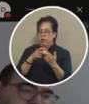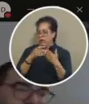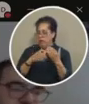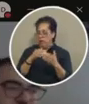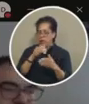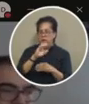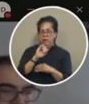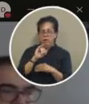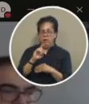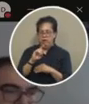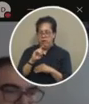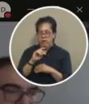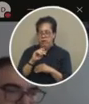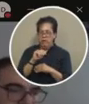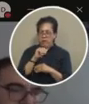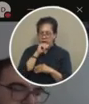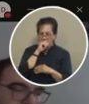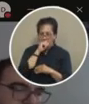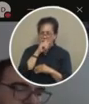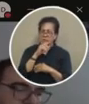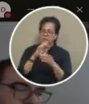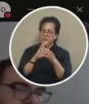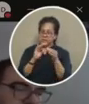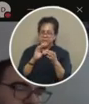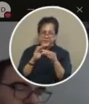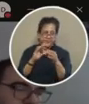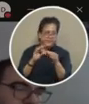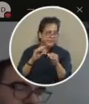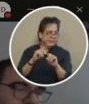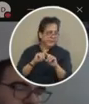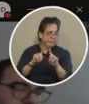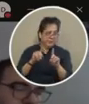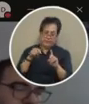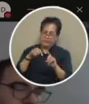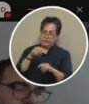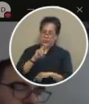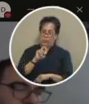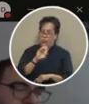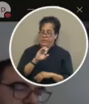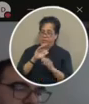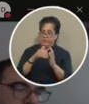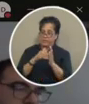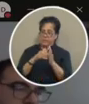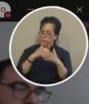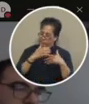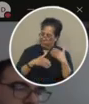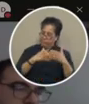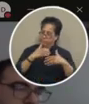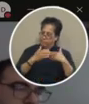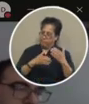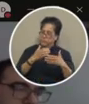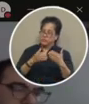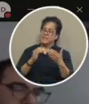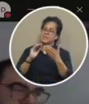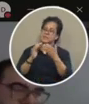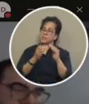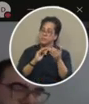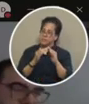capital improvement has any comments on it. I mean, I know this rec center has been a long time in the works, and this is a